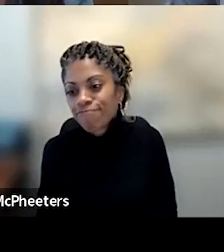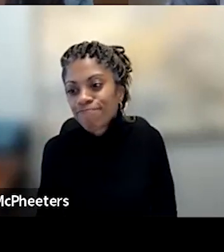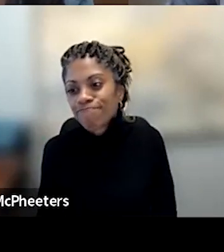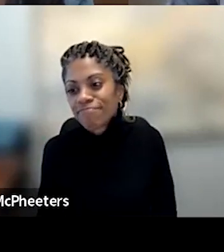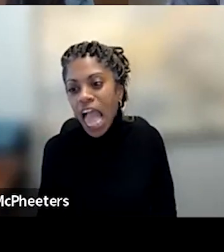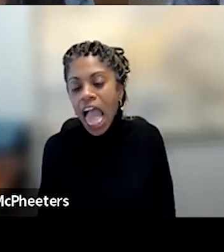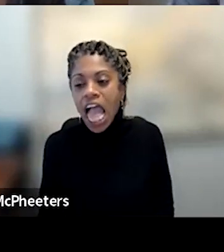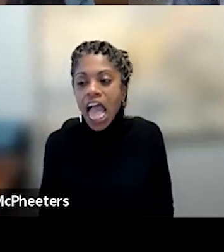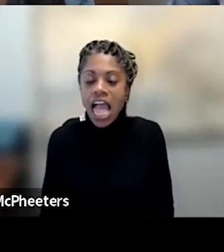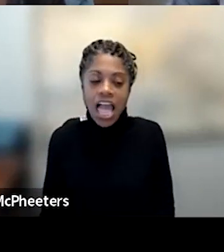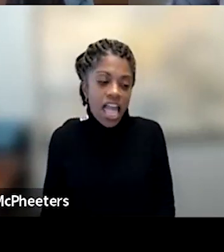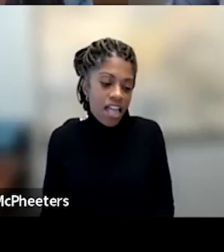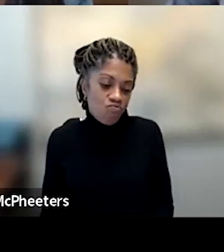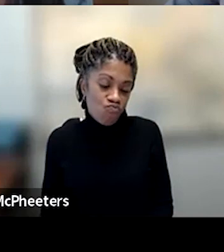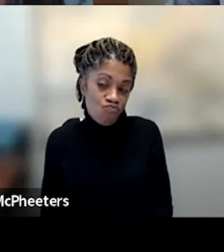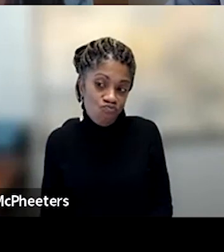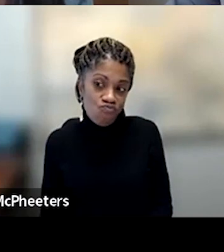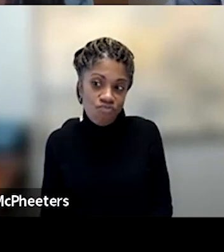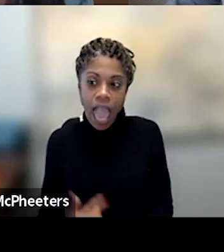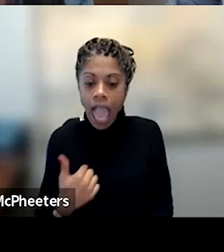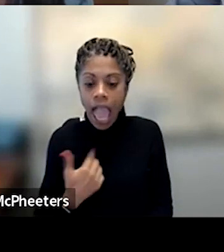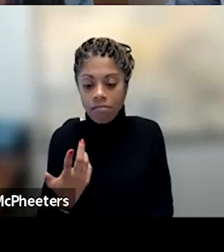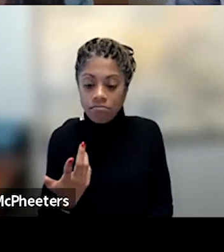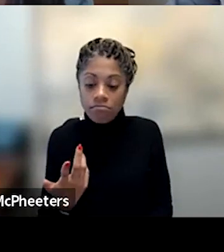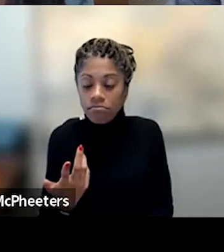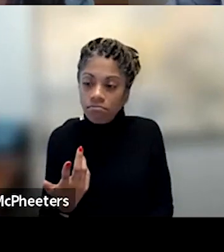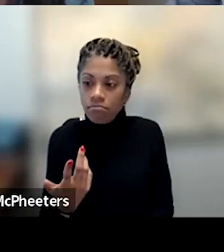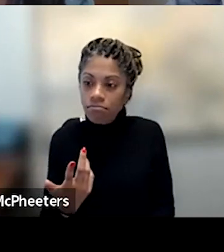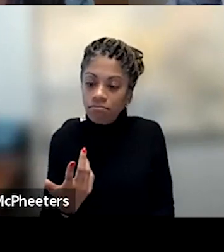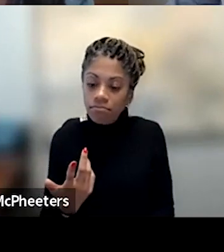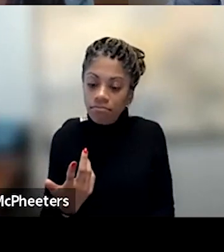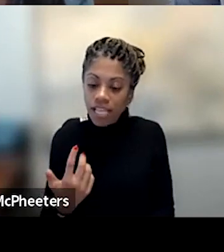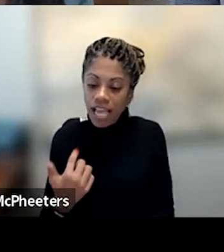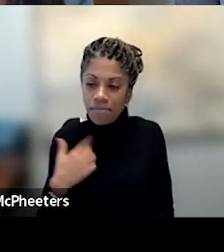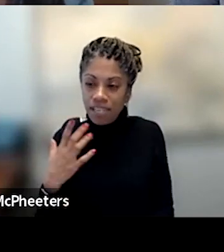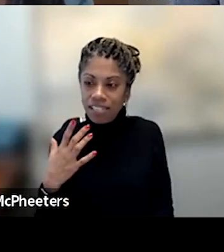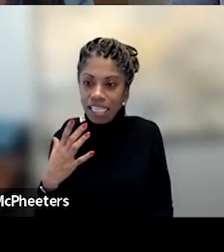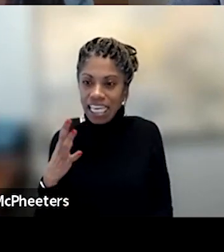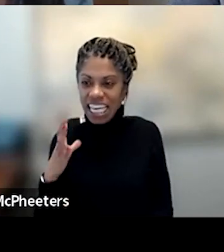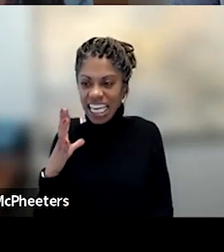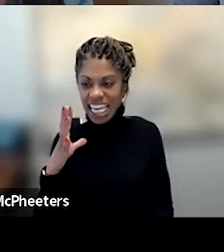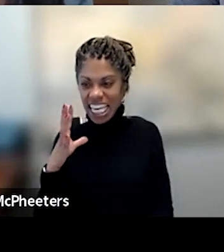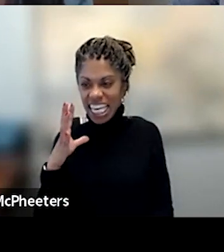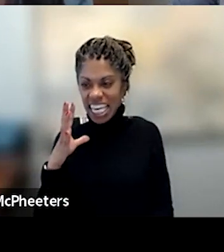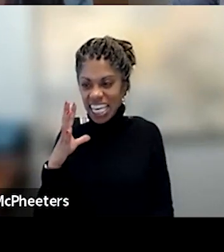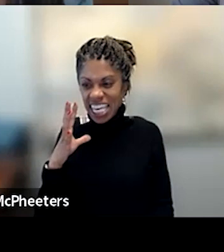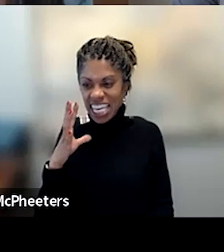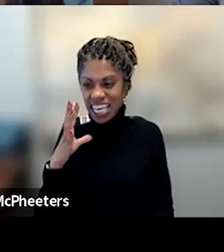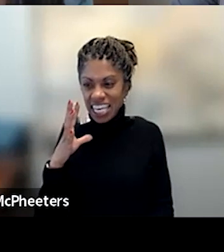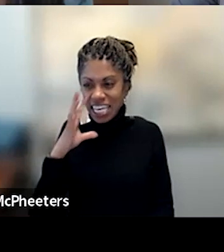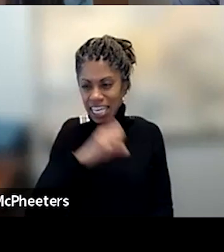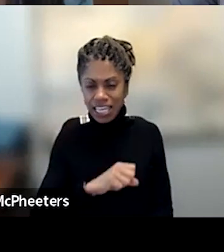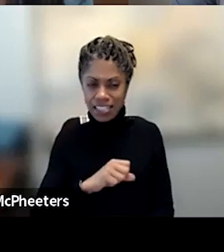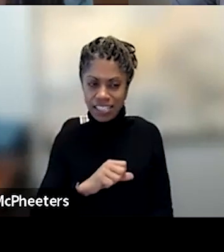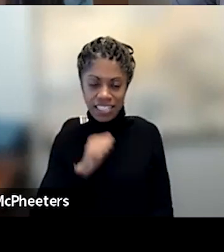Well, I'm going to guess at what that distinction is, because it's not completely clear to